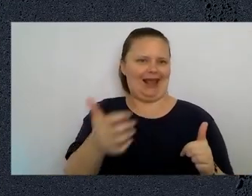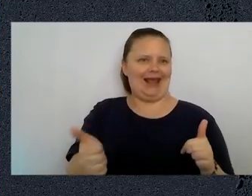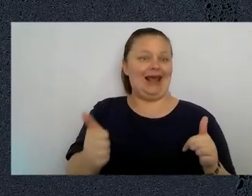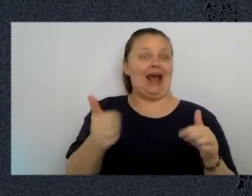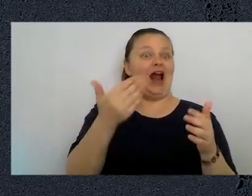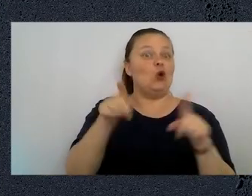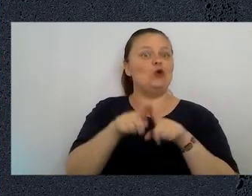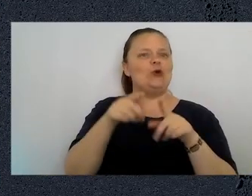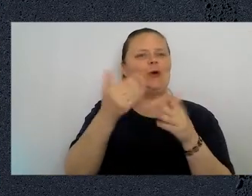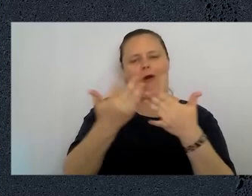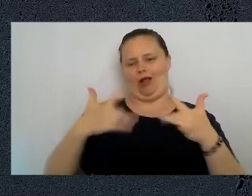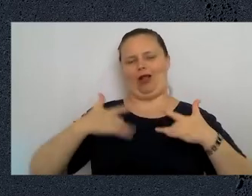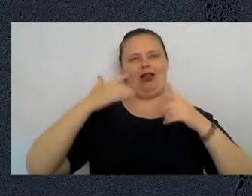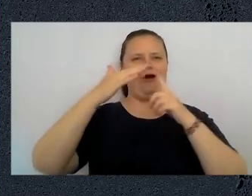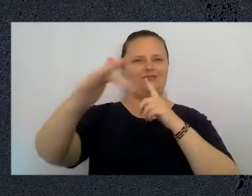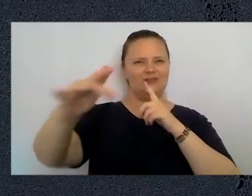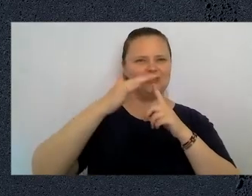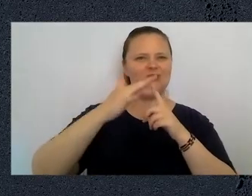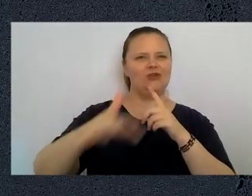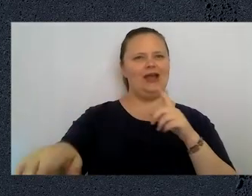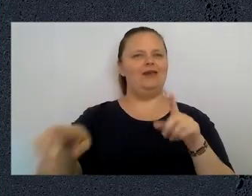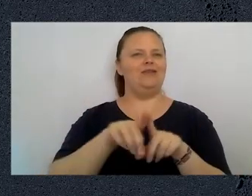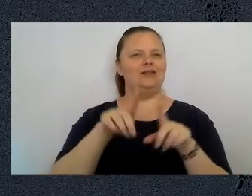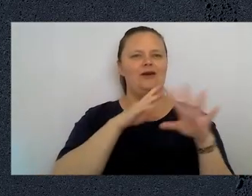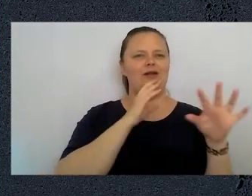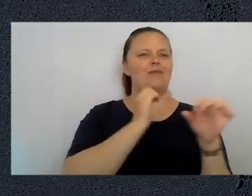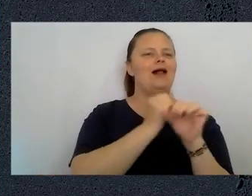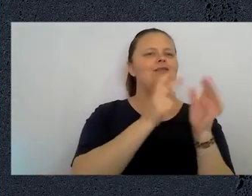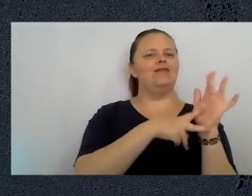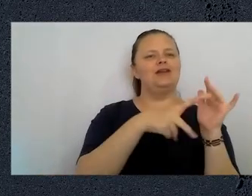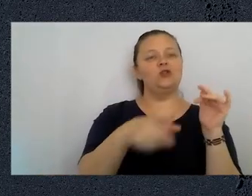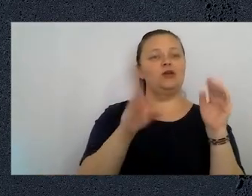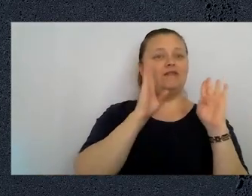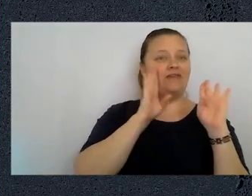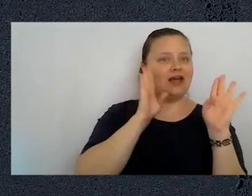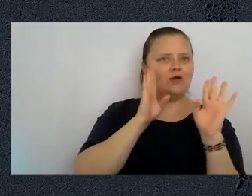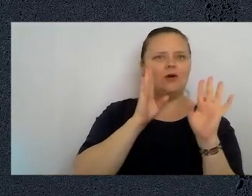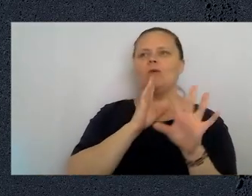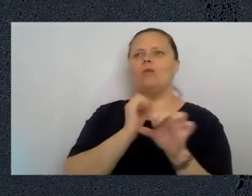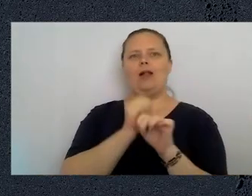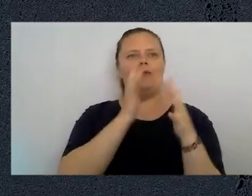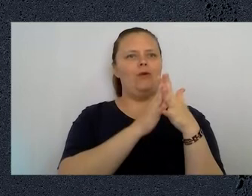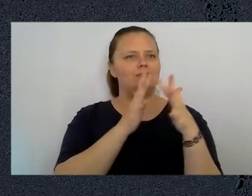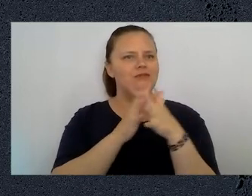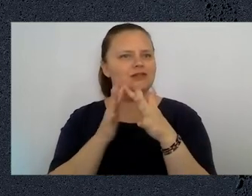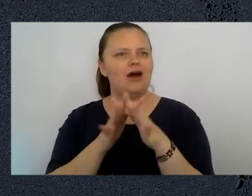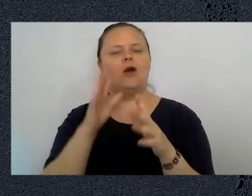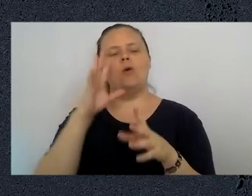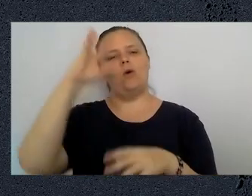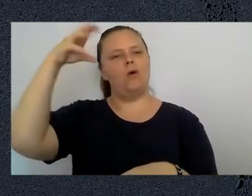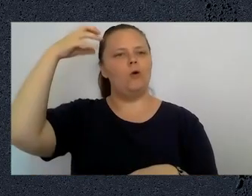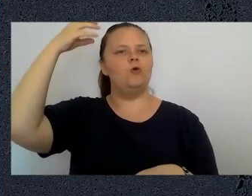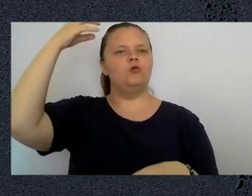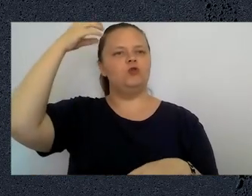feed on either the Parliament of Victoria Facebook page or the Parliament of Victoria website, or indeed the Royal Society of Victoria Facebook